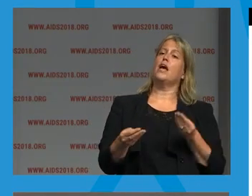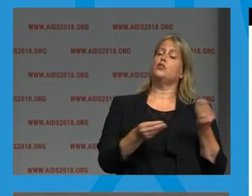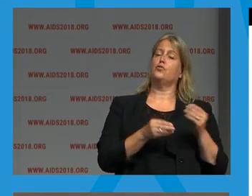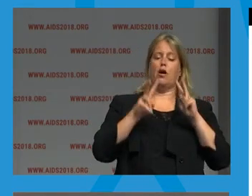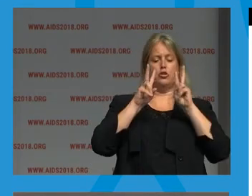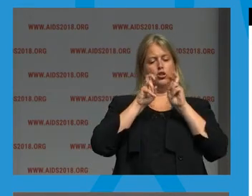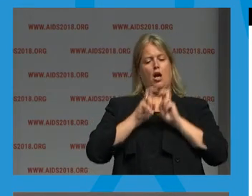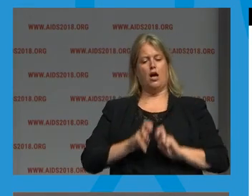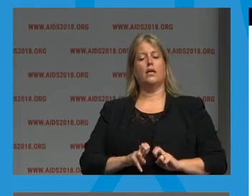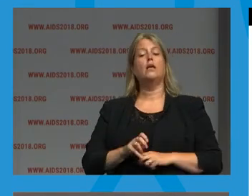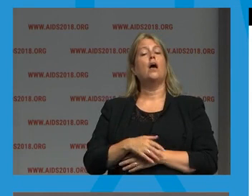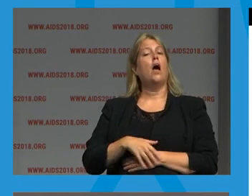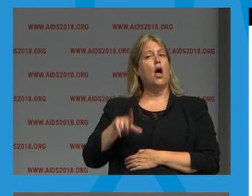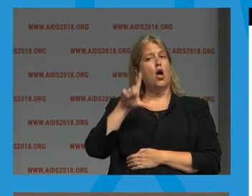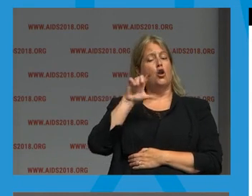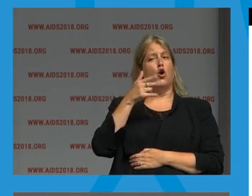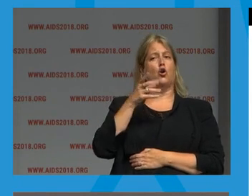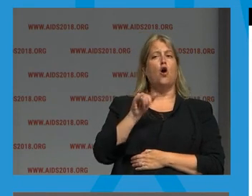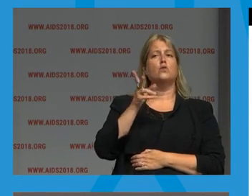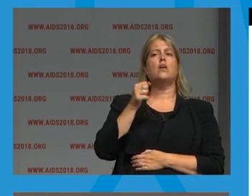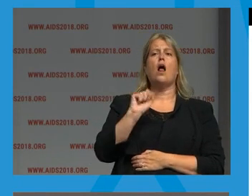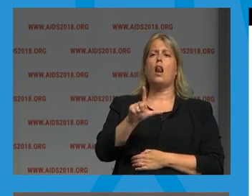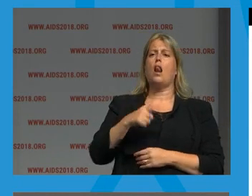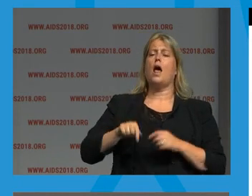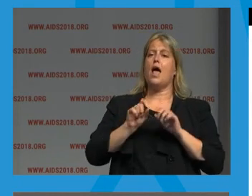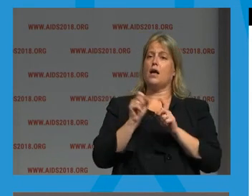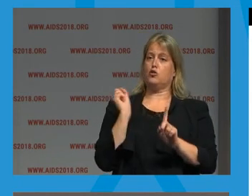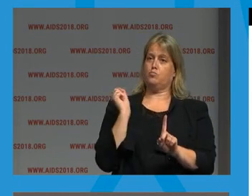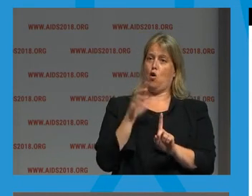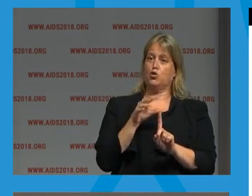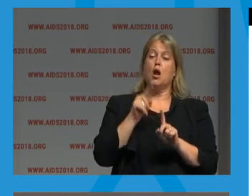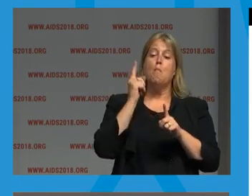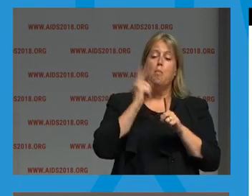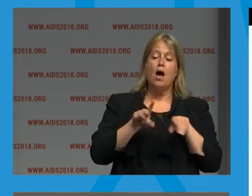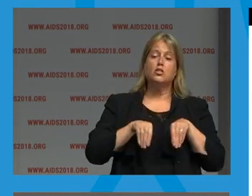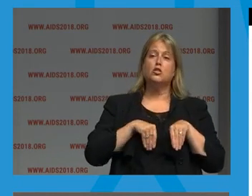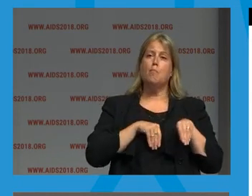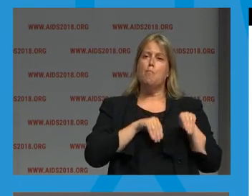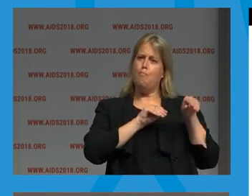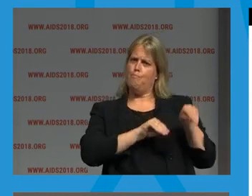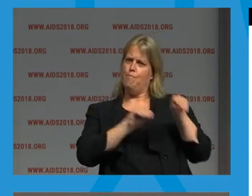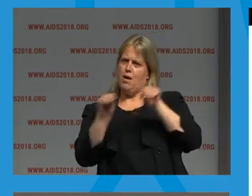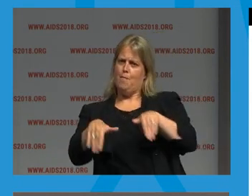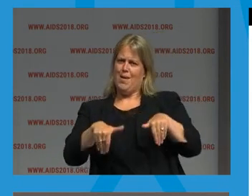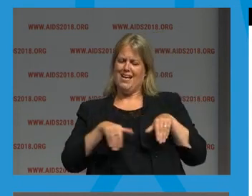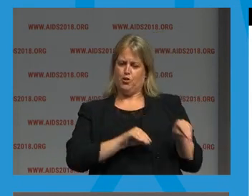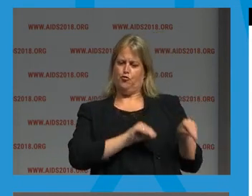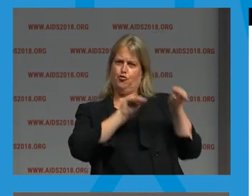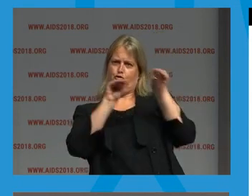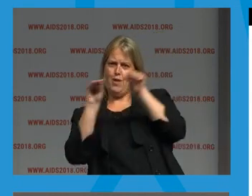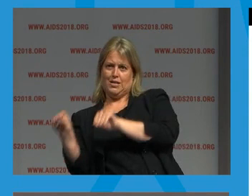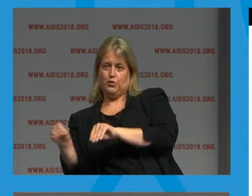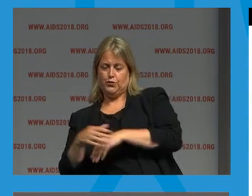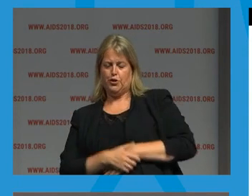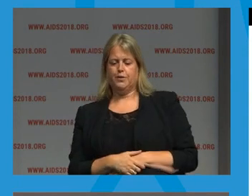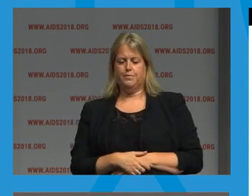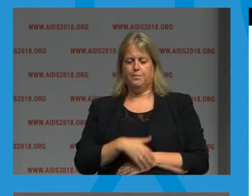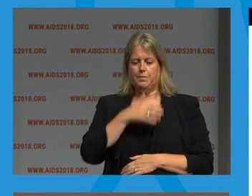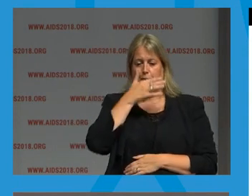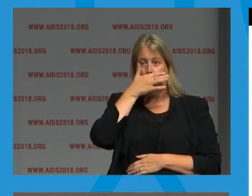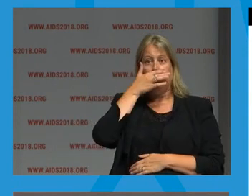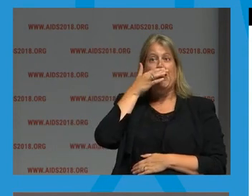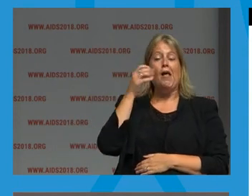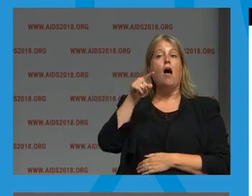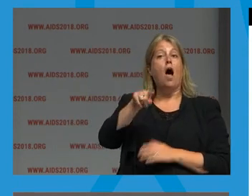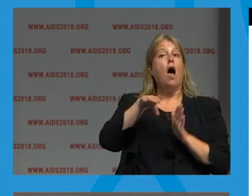had mucosal exposure but had passive transfer of a primatized antibody against alpha-4 beta-7 not only